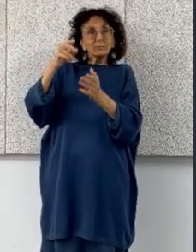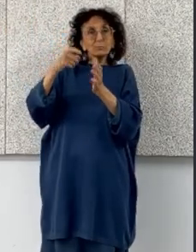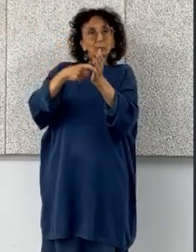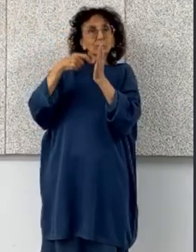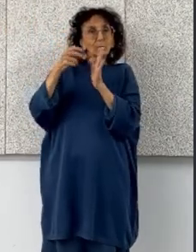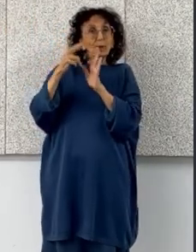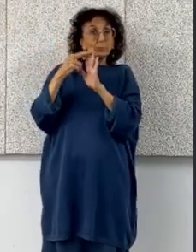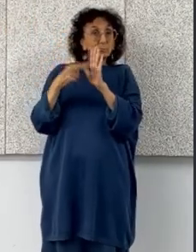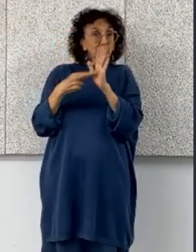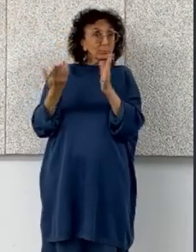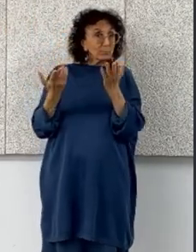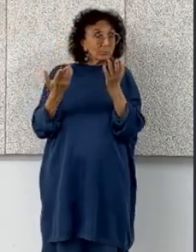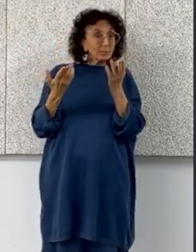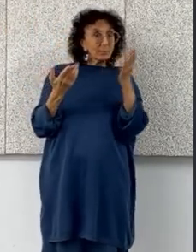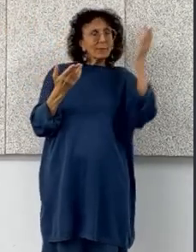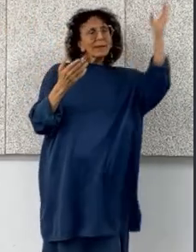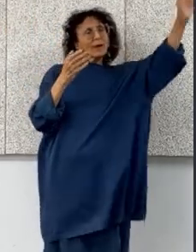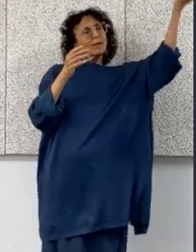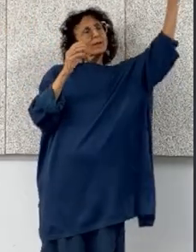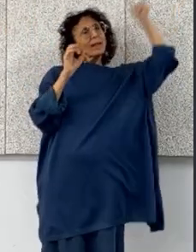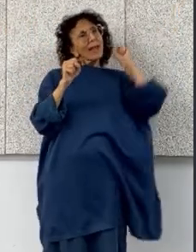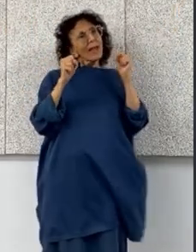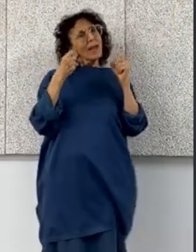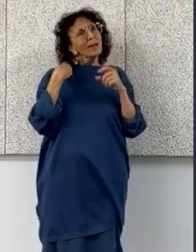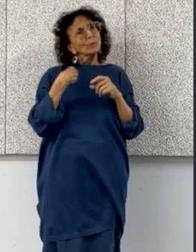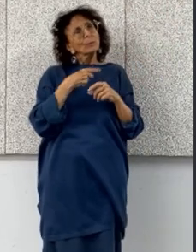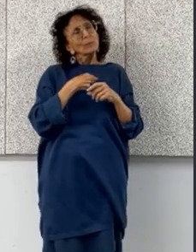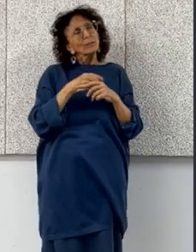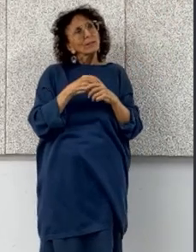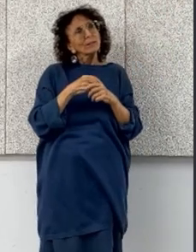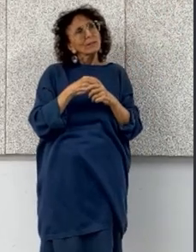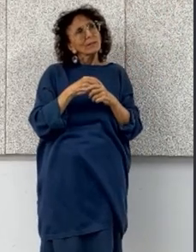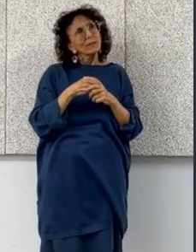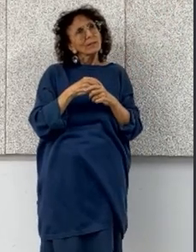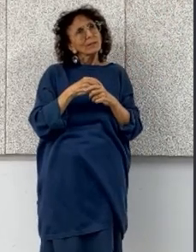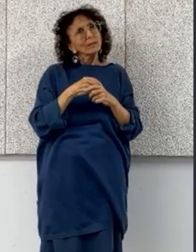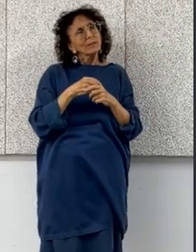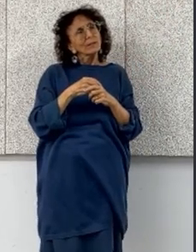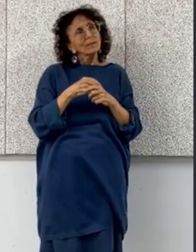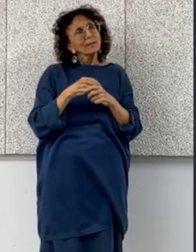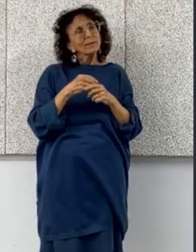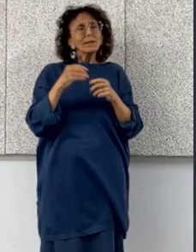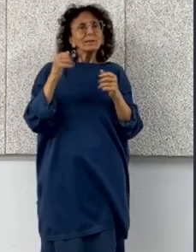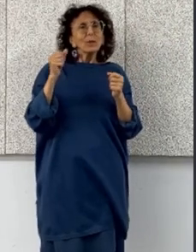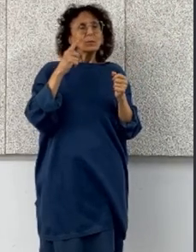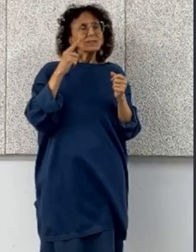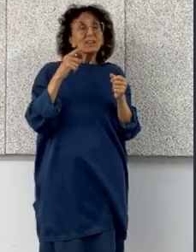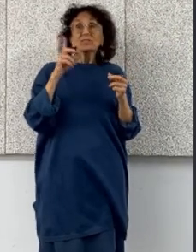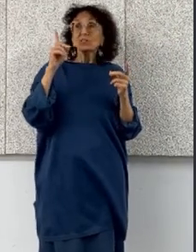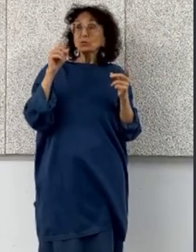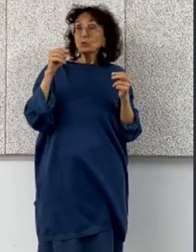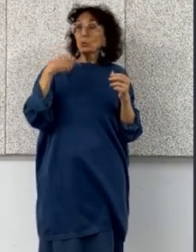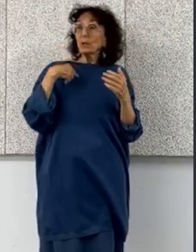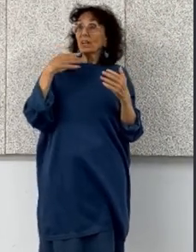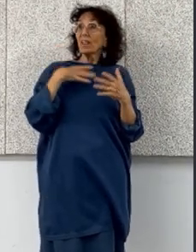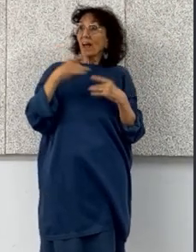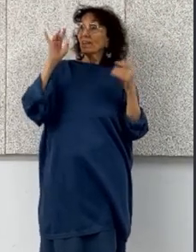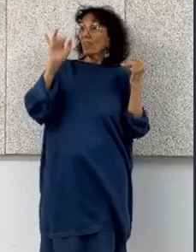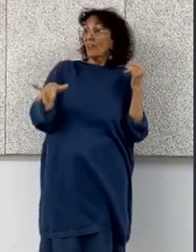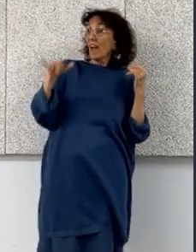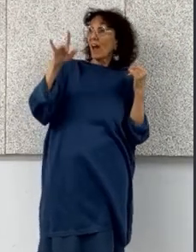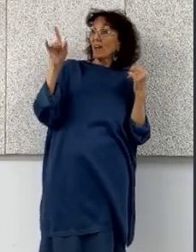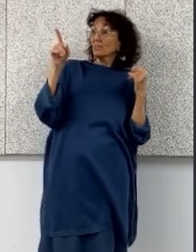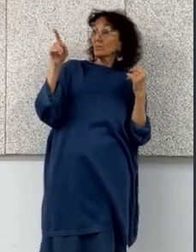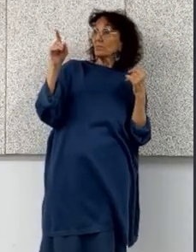And can we just for a moment, just in our minds, have a question about, do we like that? Yes. Right. You